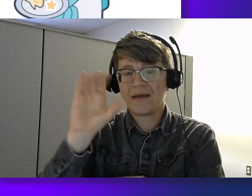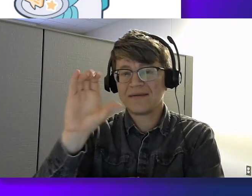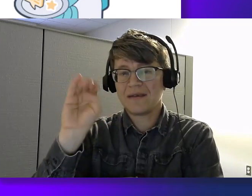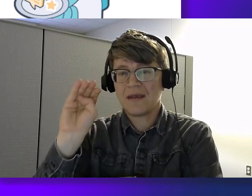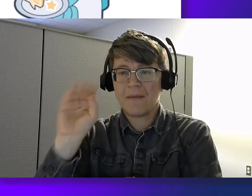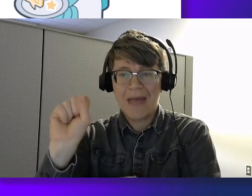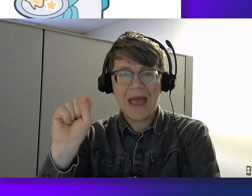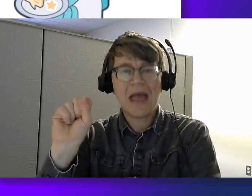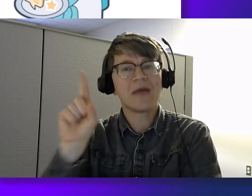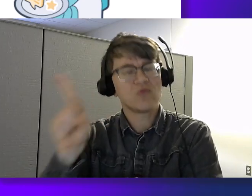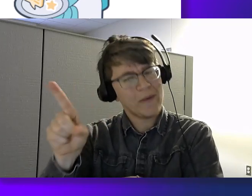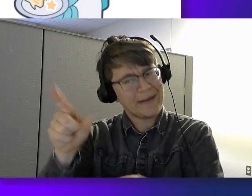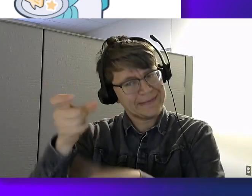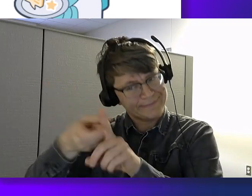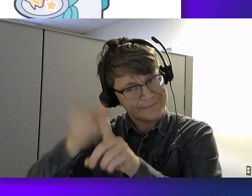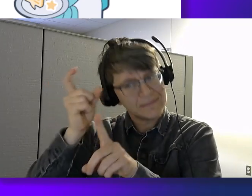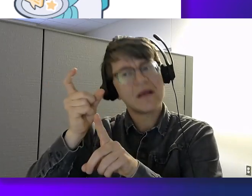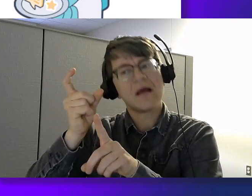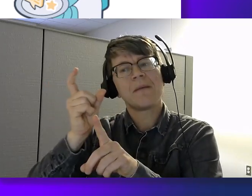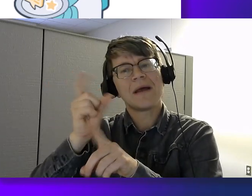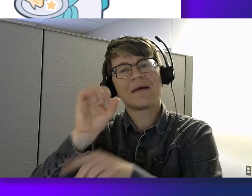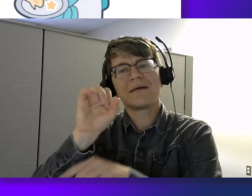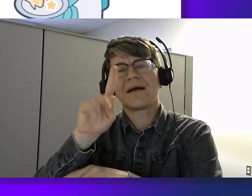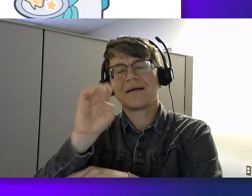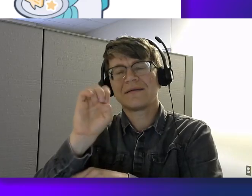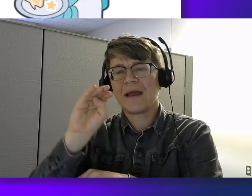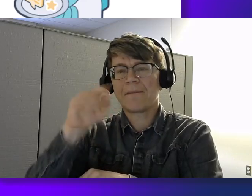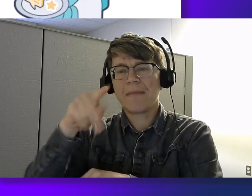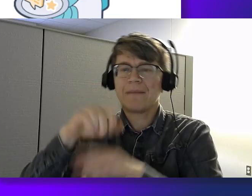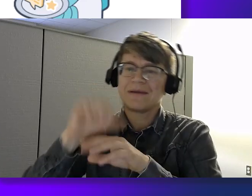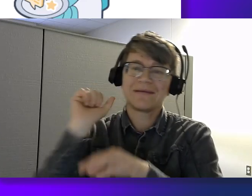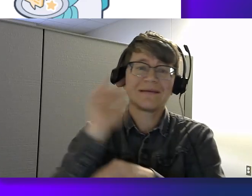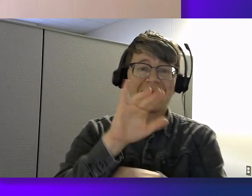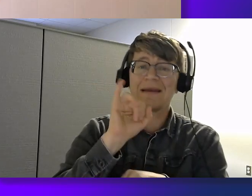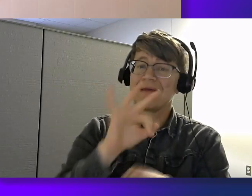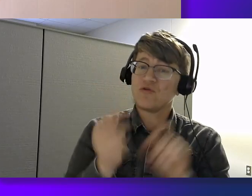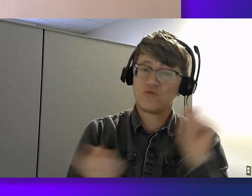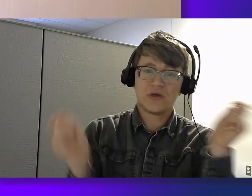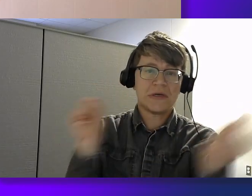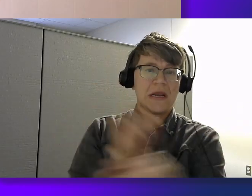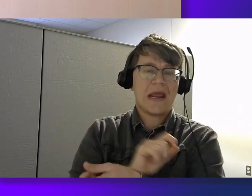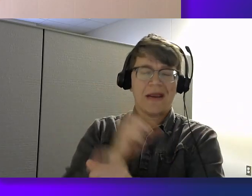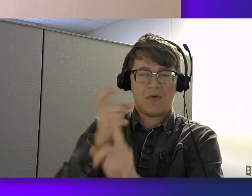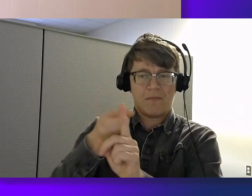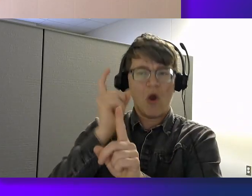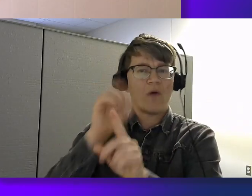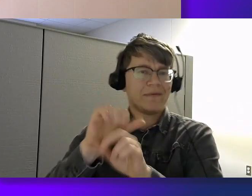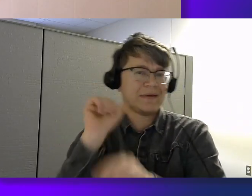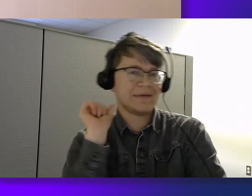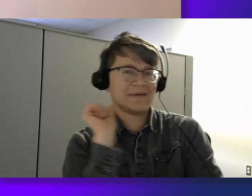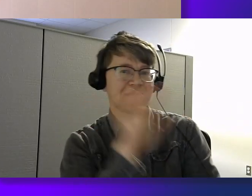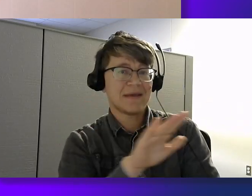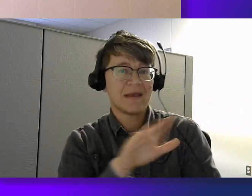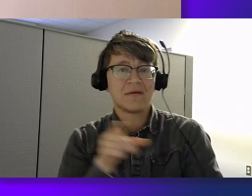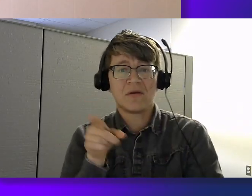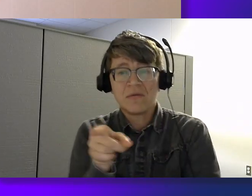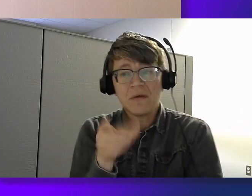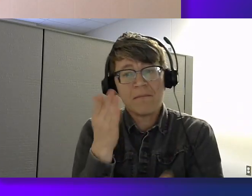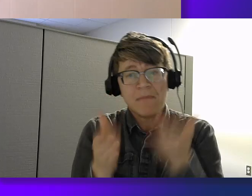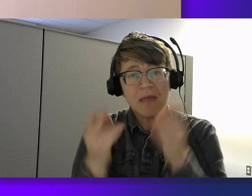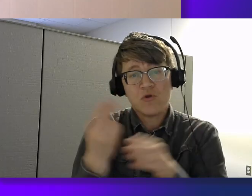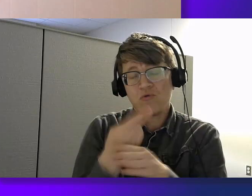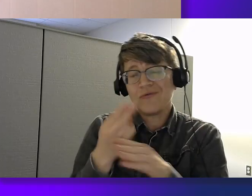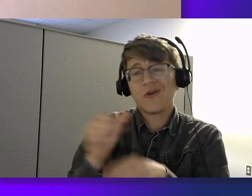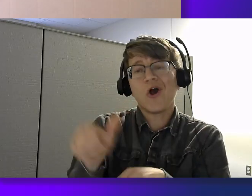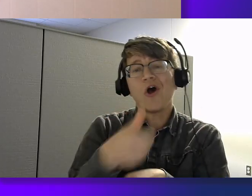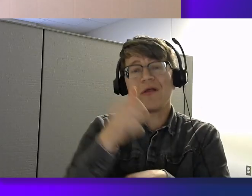your XML sitemap when you publish a new page or make changes to your site. Those of you using another CMS might be looking for an